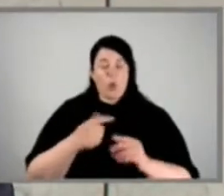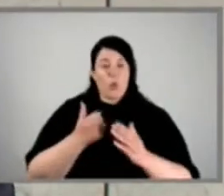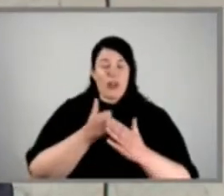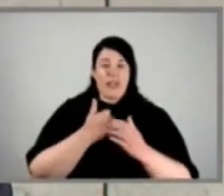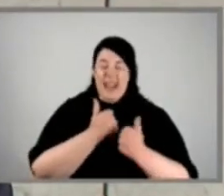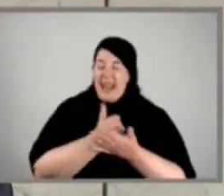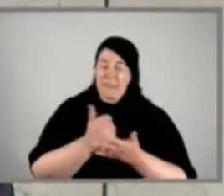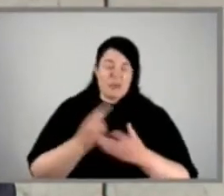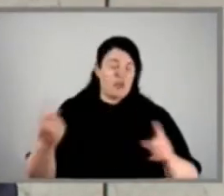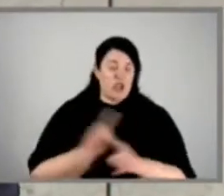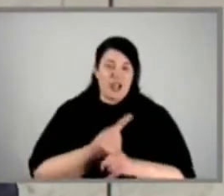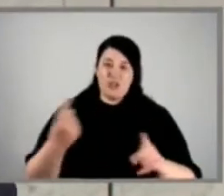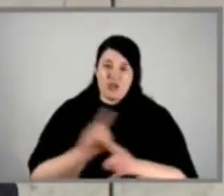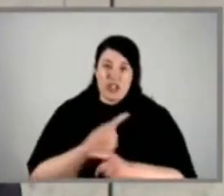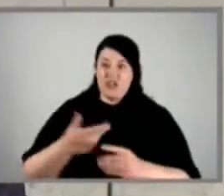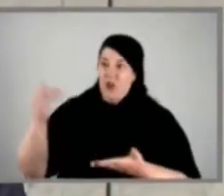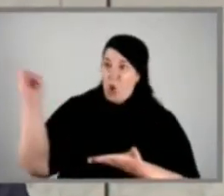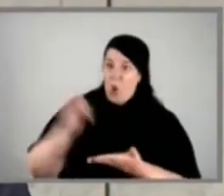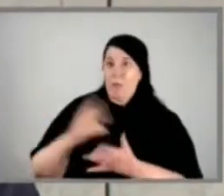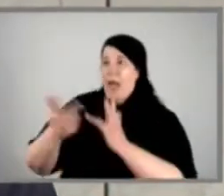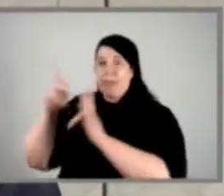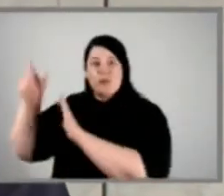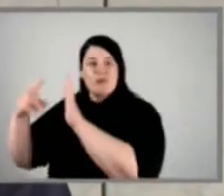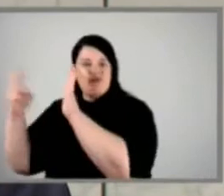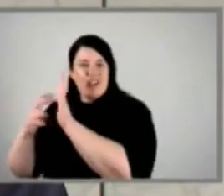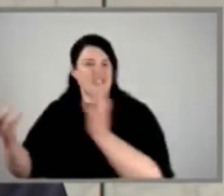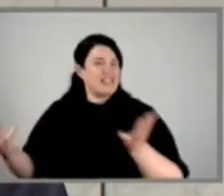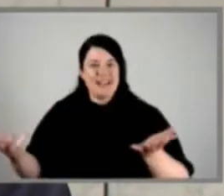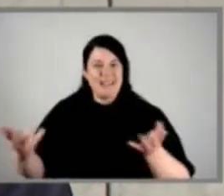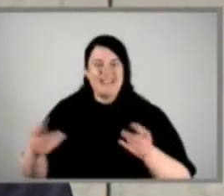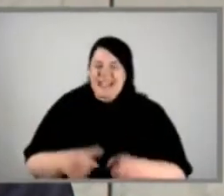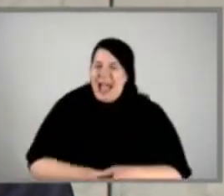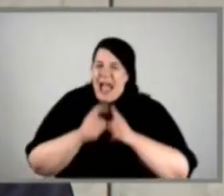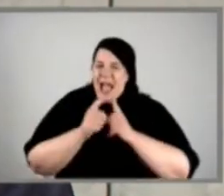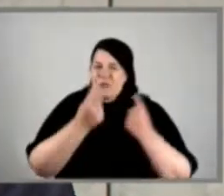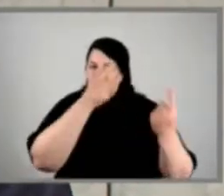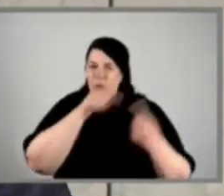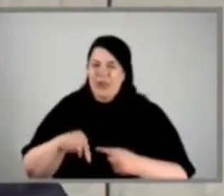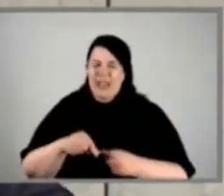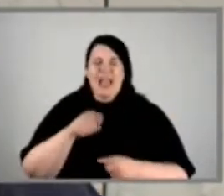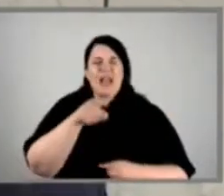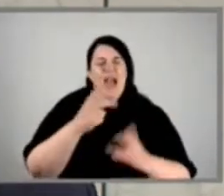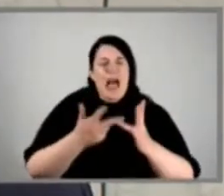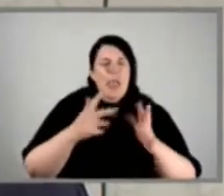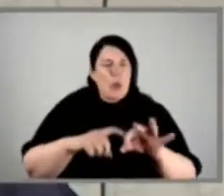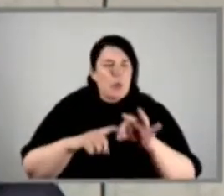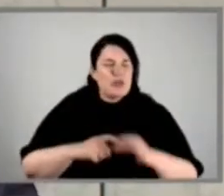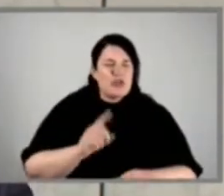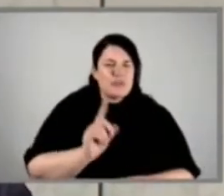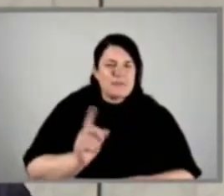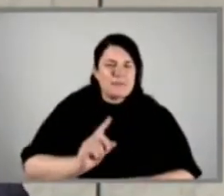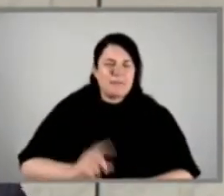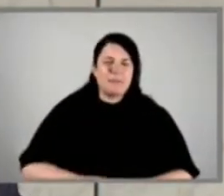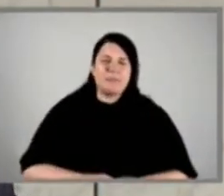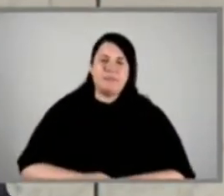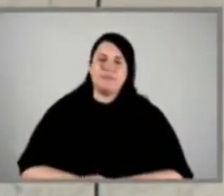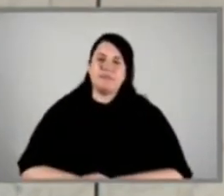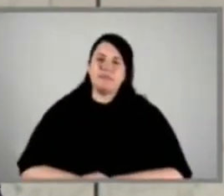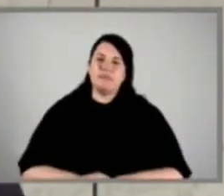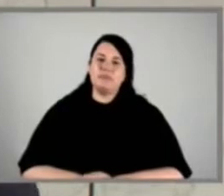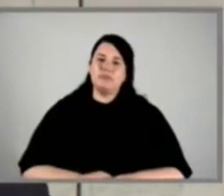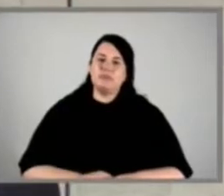get someone home. And so that will continue to be a challenge. I think I missed the second part of your question. The first part was around the reopening plan. Is there any...